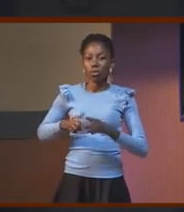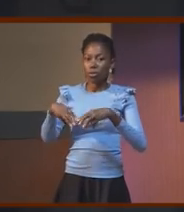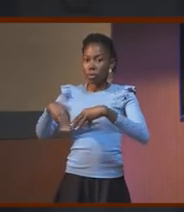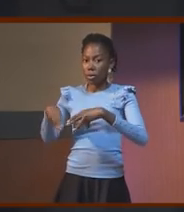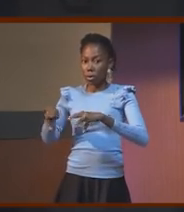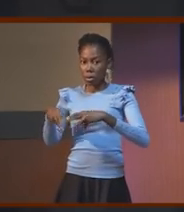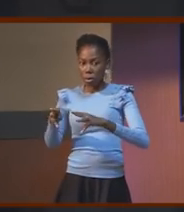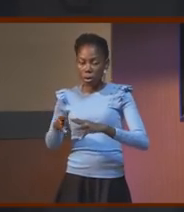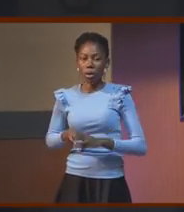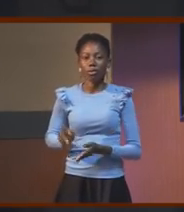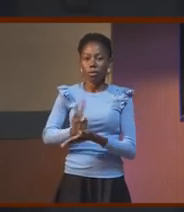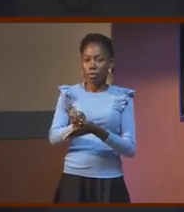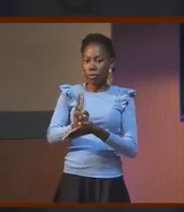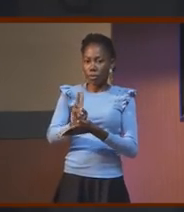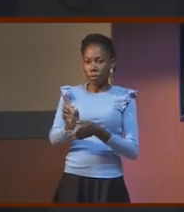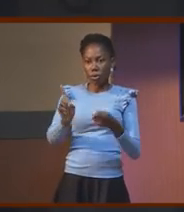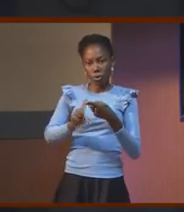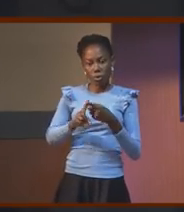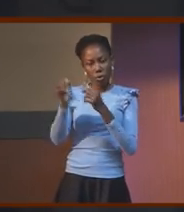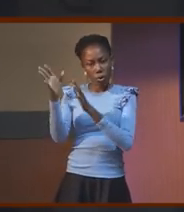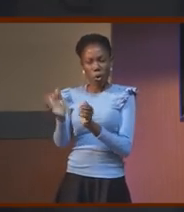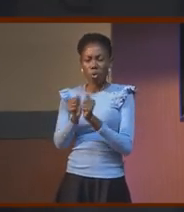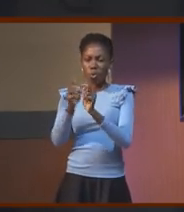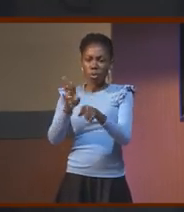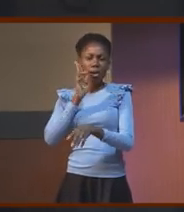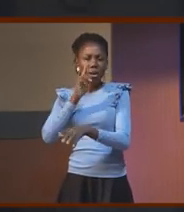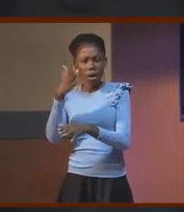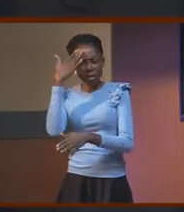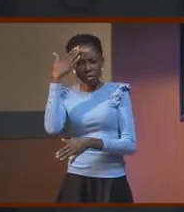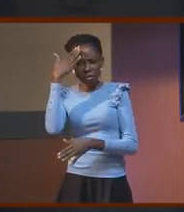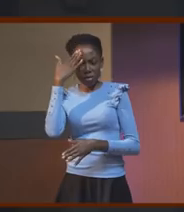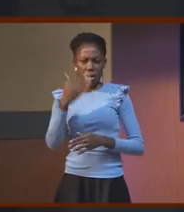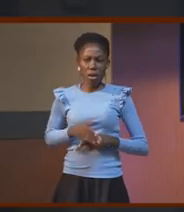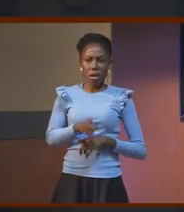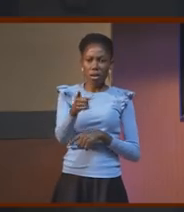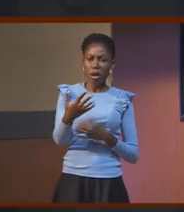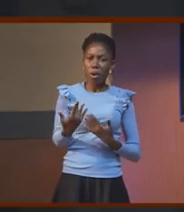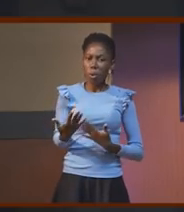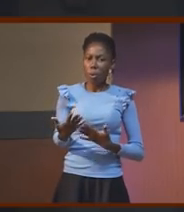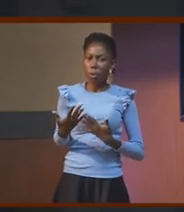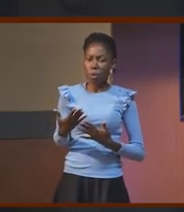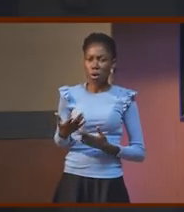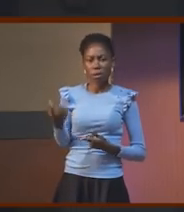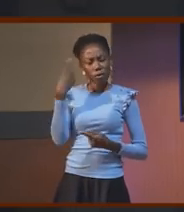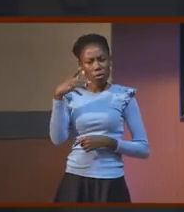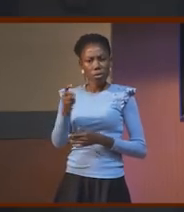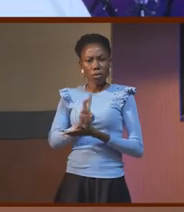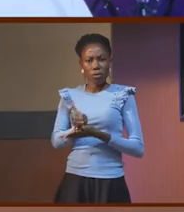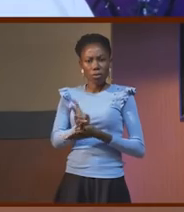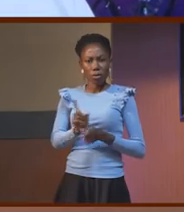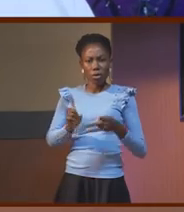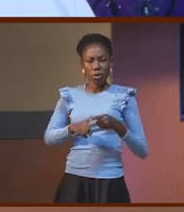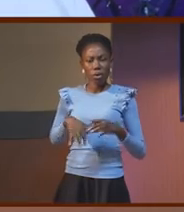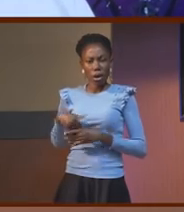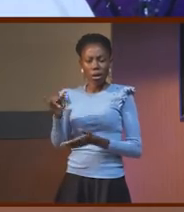to Nollyland without my knowledge. And we were waiting for the film to come out. That